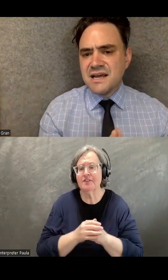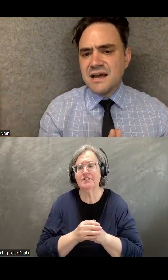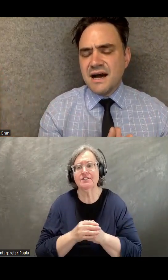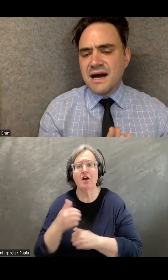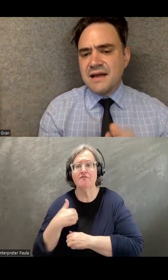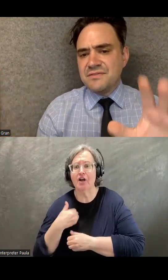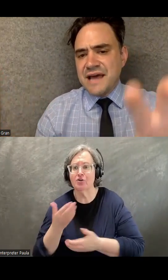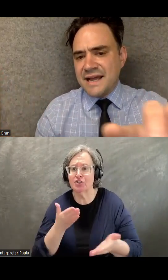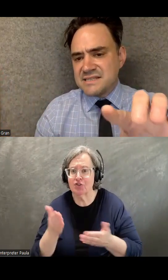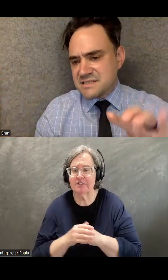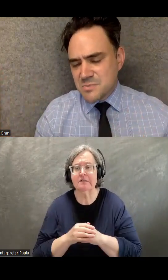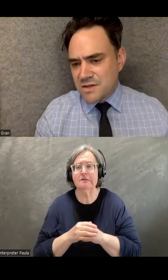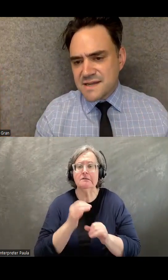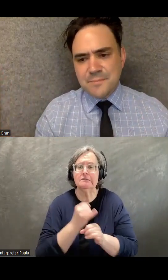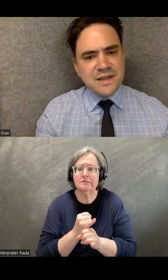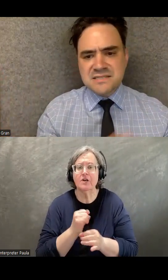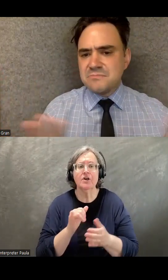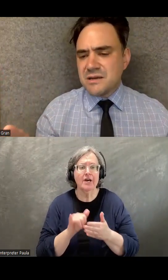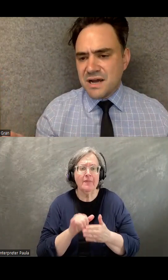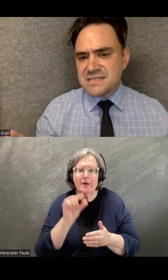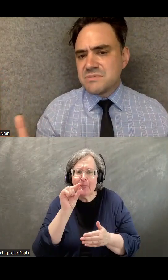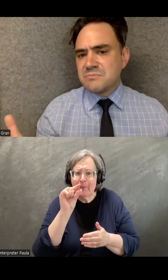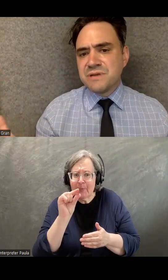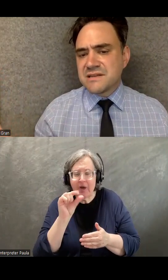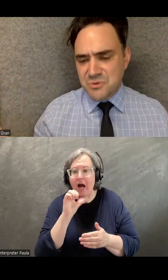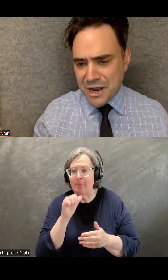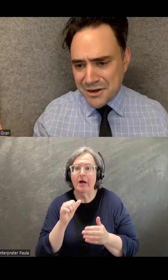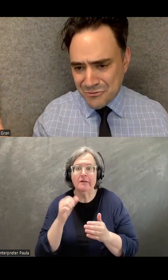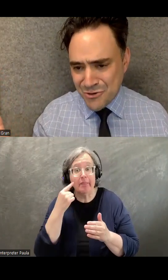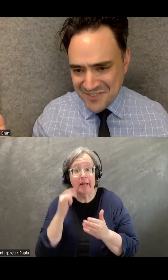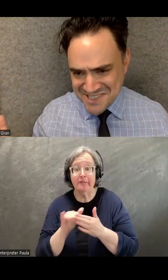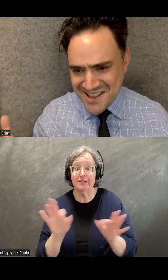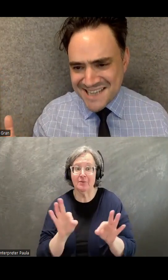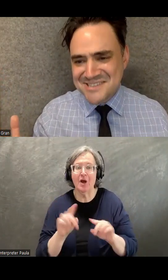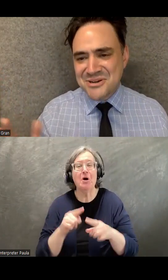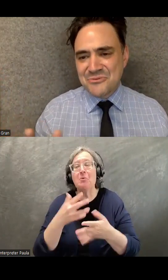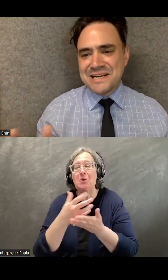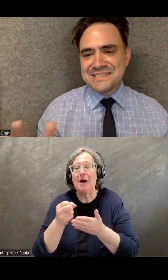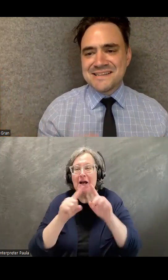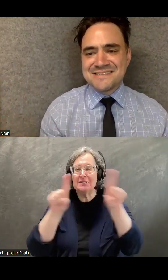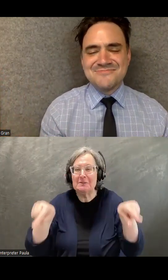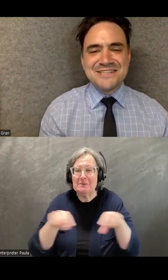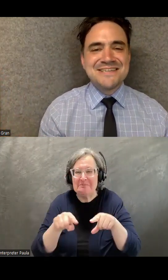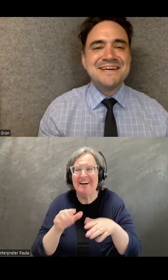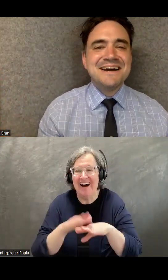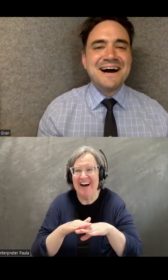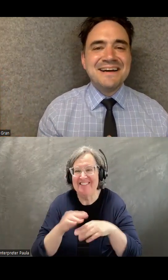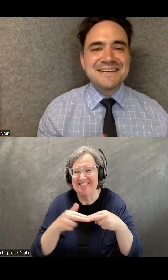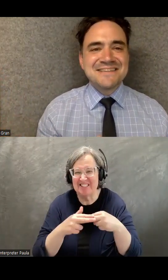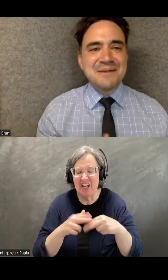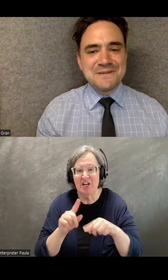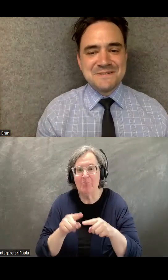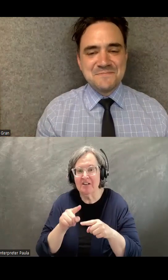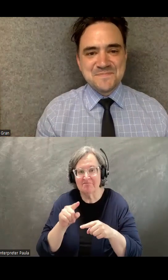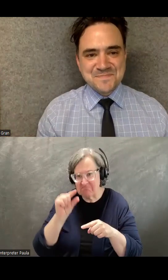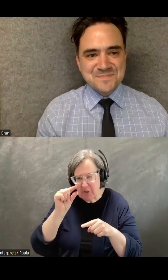services. That is in small type, not to minimize it, but because we ran out of room on the slide, so don't read into that too much. Next